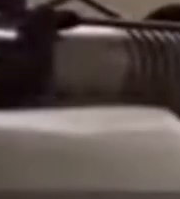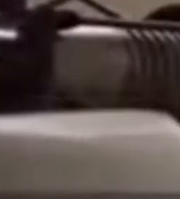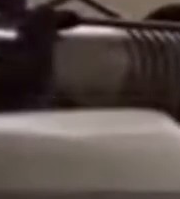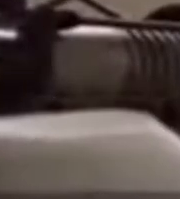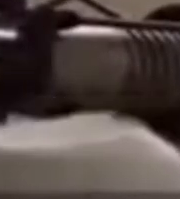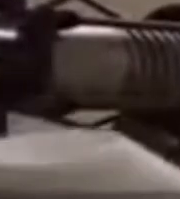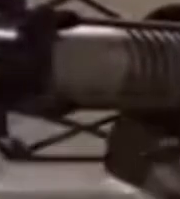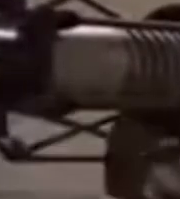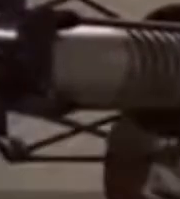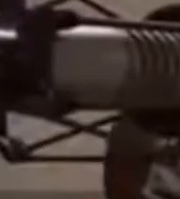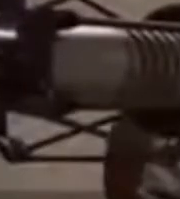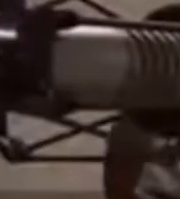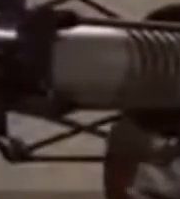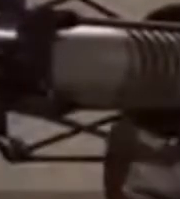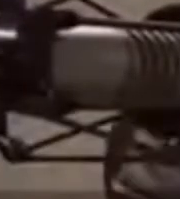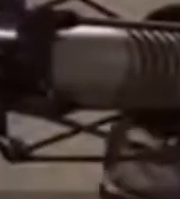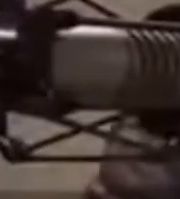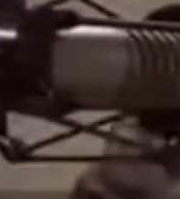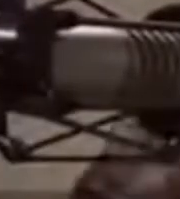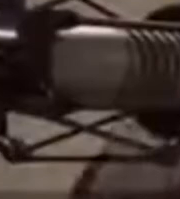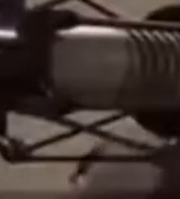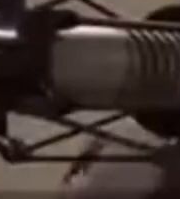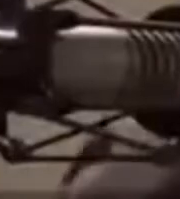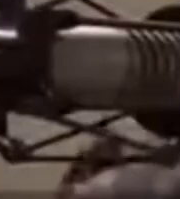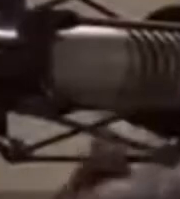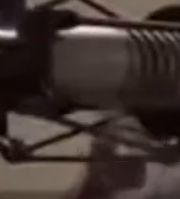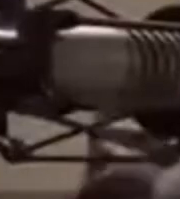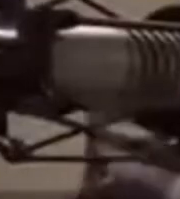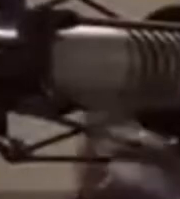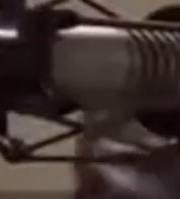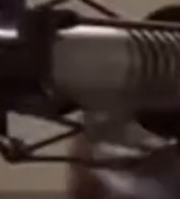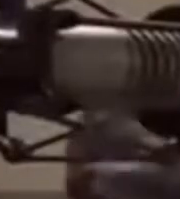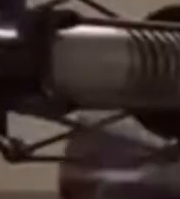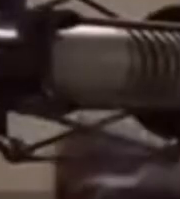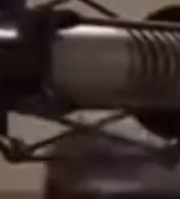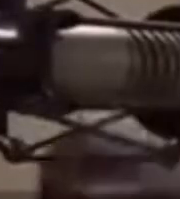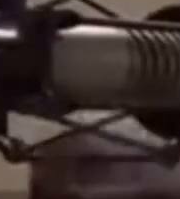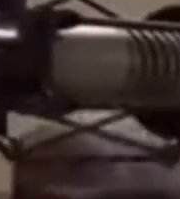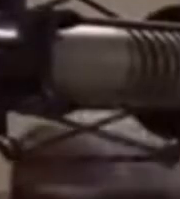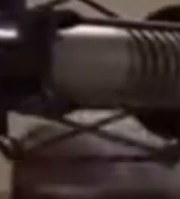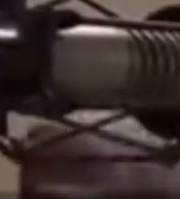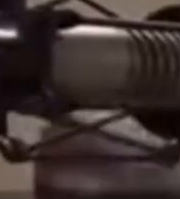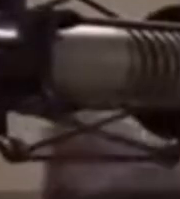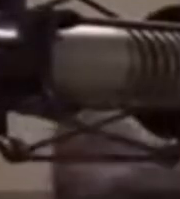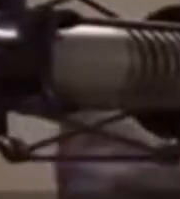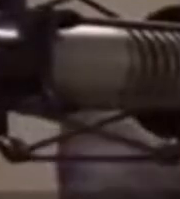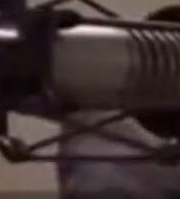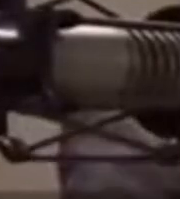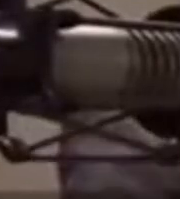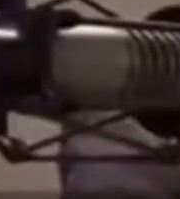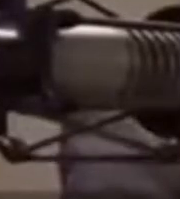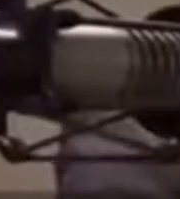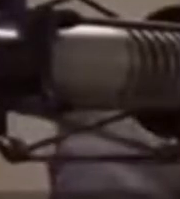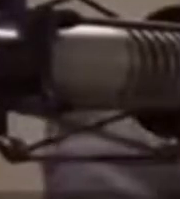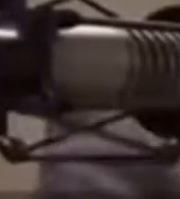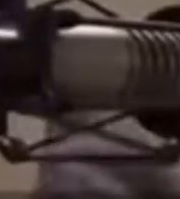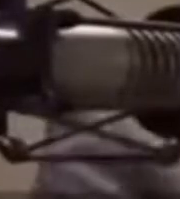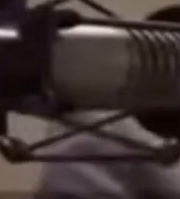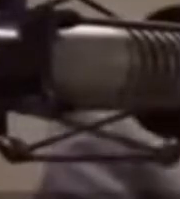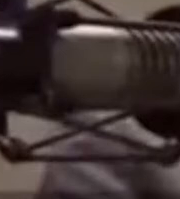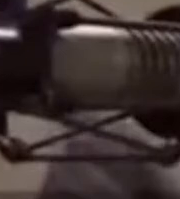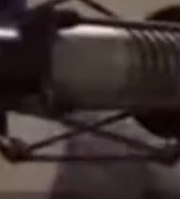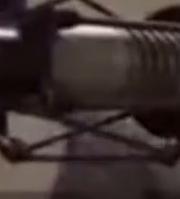hi. Remember me? I live in your building. Hi, Anna. What are you doing? I